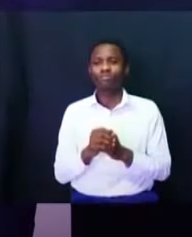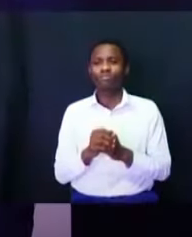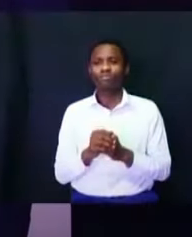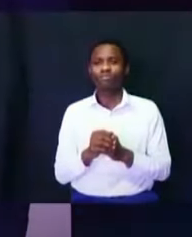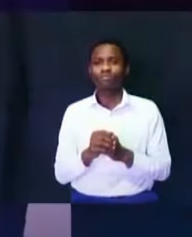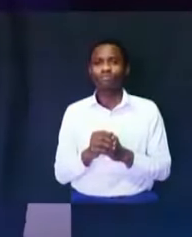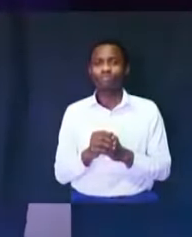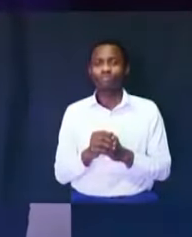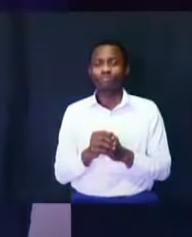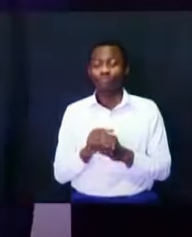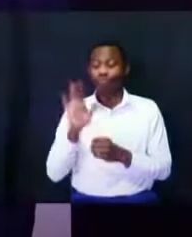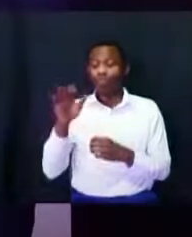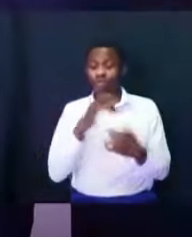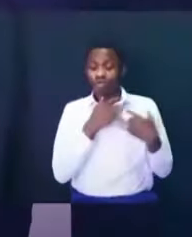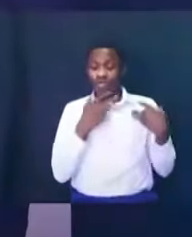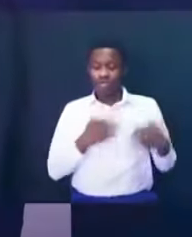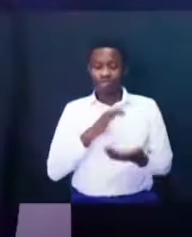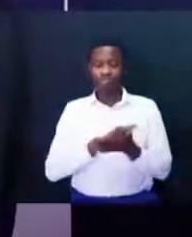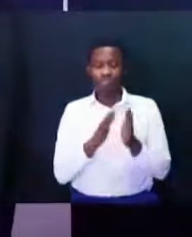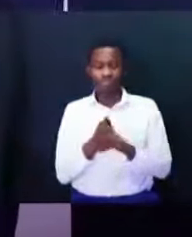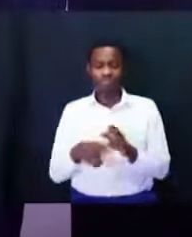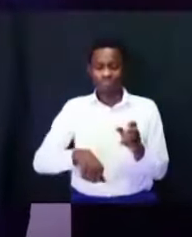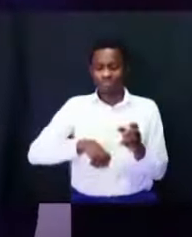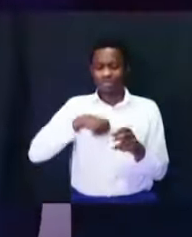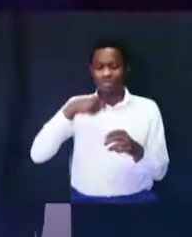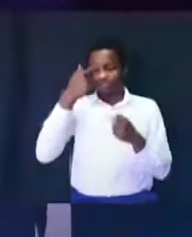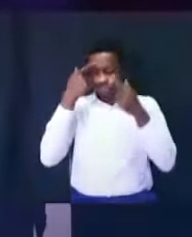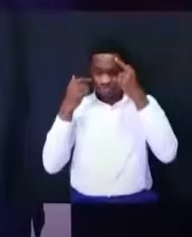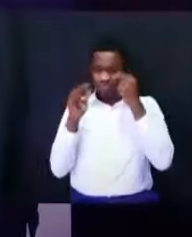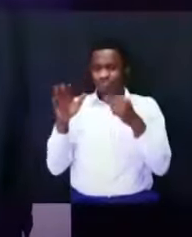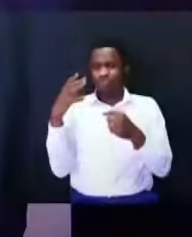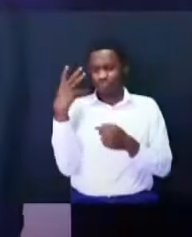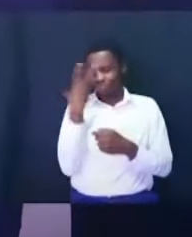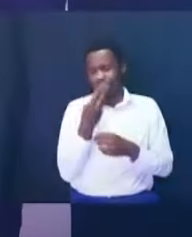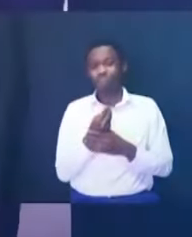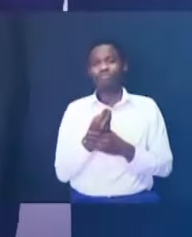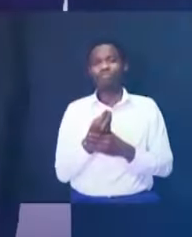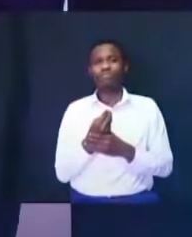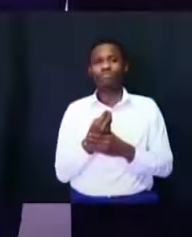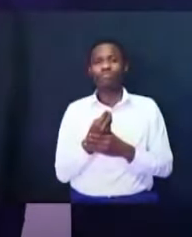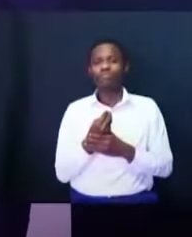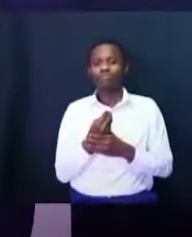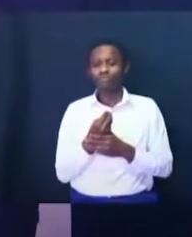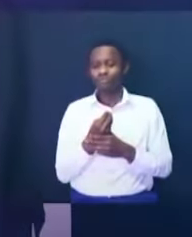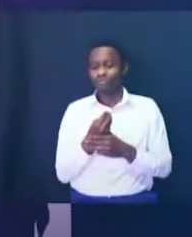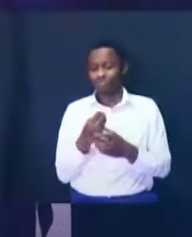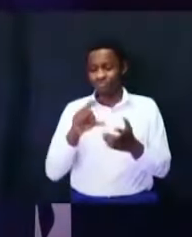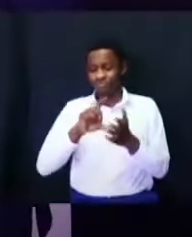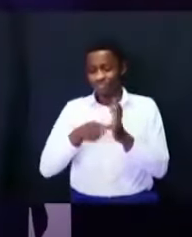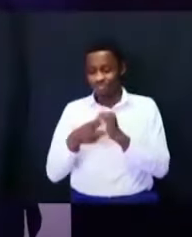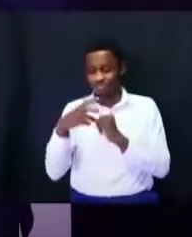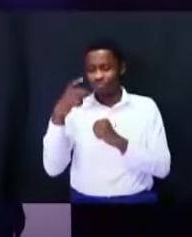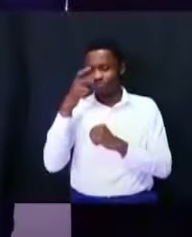Stones your heart became proud on account of your beauty and you corrupted